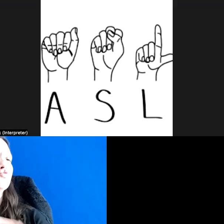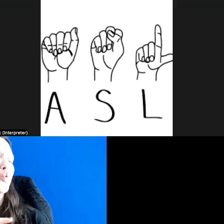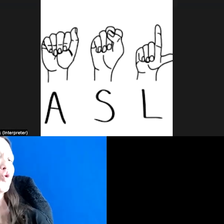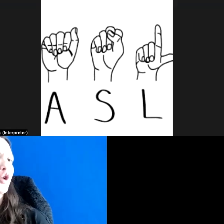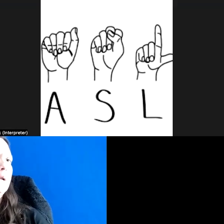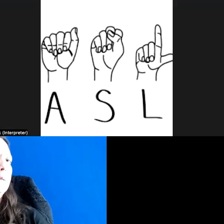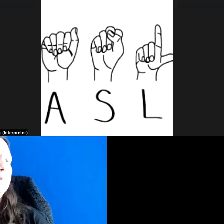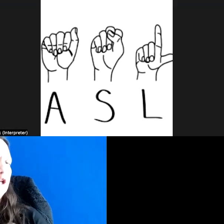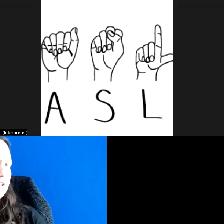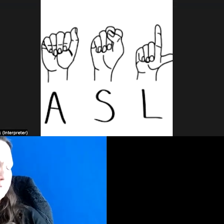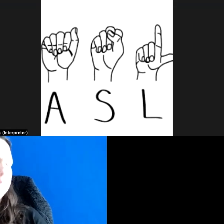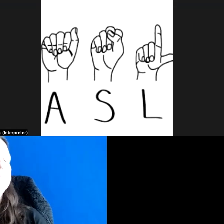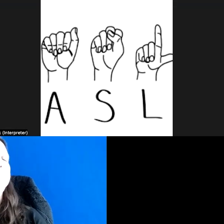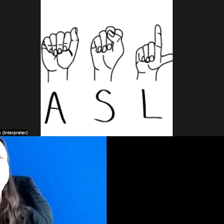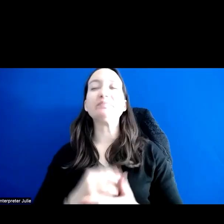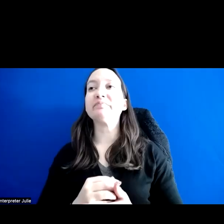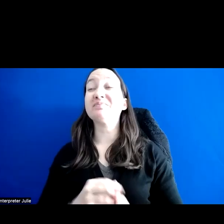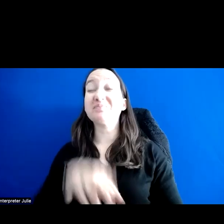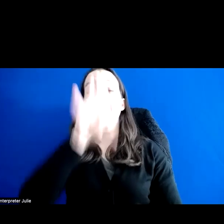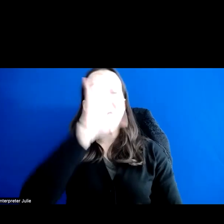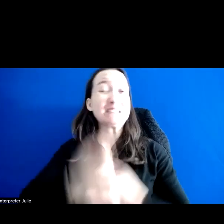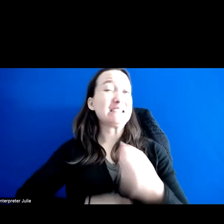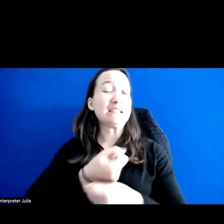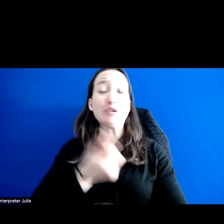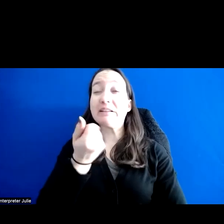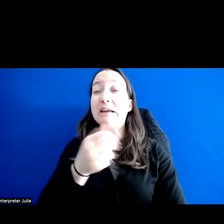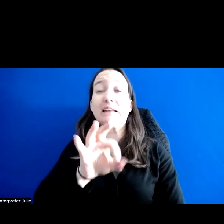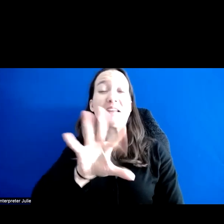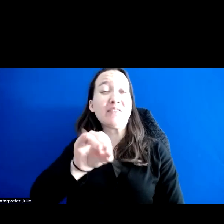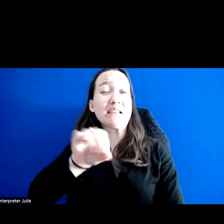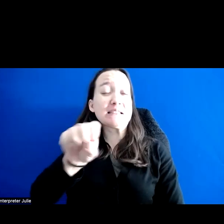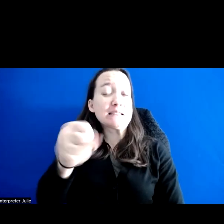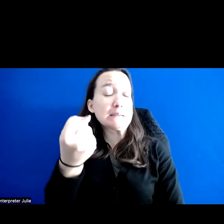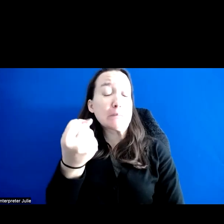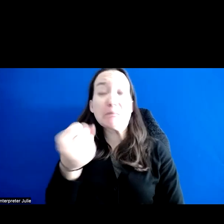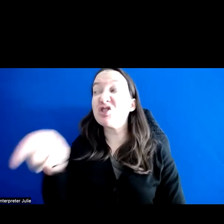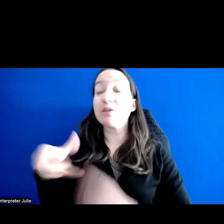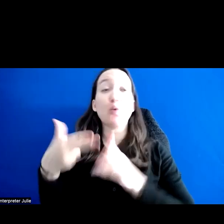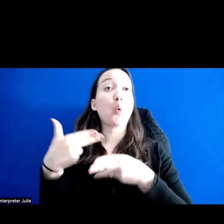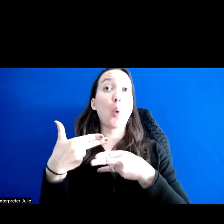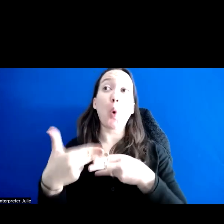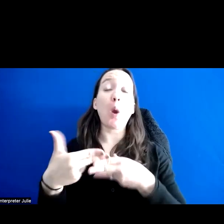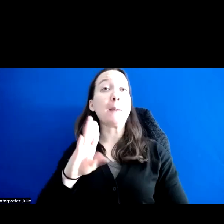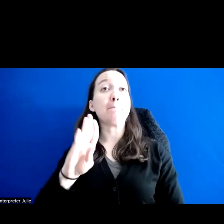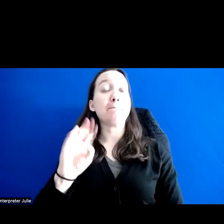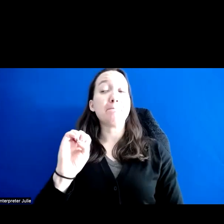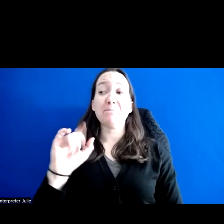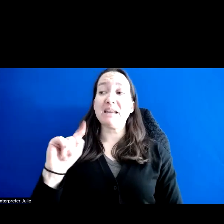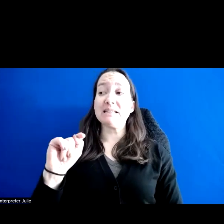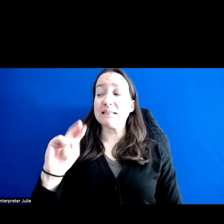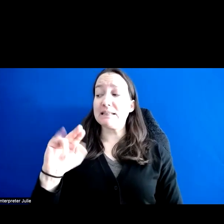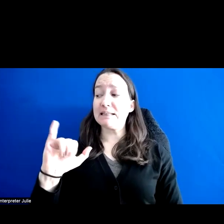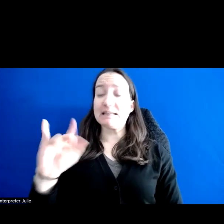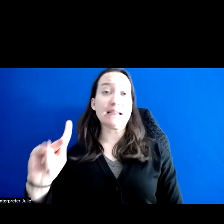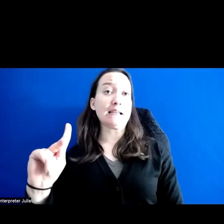experience. It was the 1950s. She became what we called a beatnik,